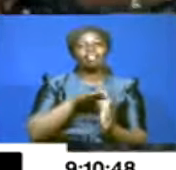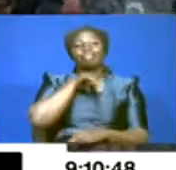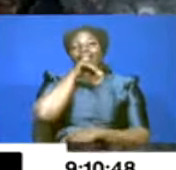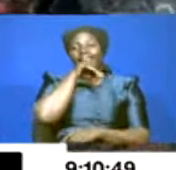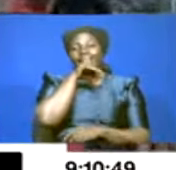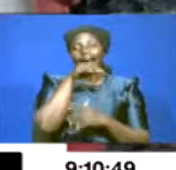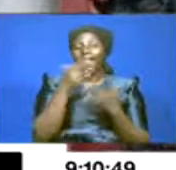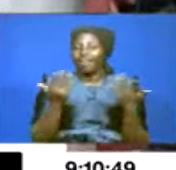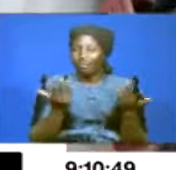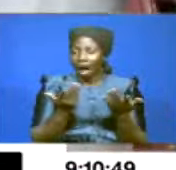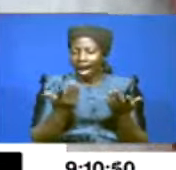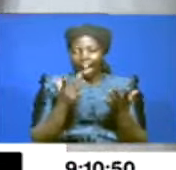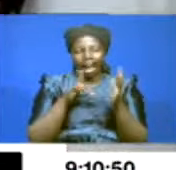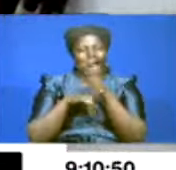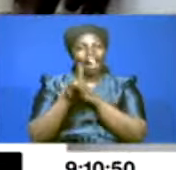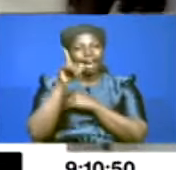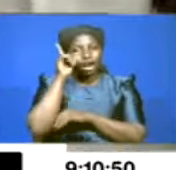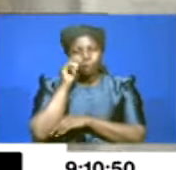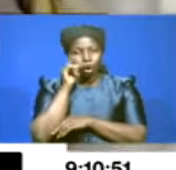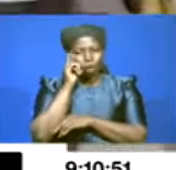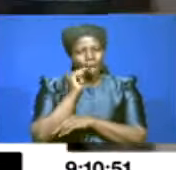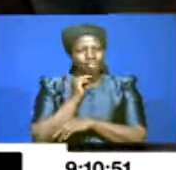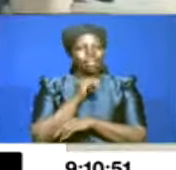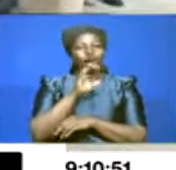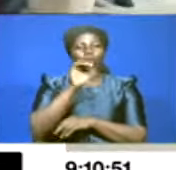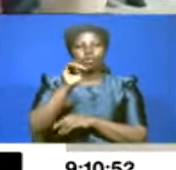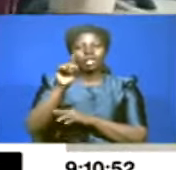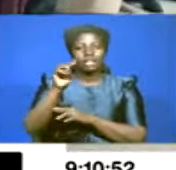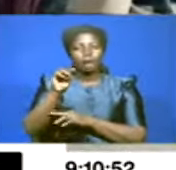Mombasa, was serenaded by ODM delegates.